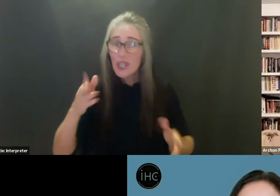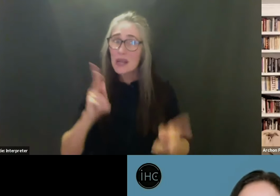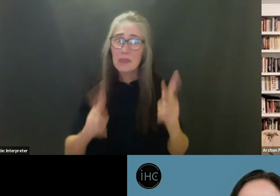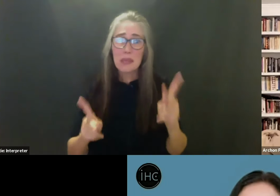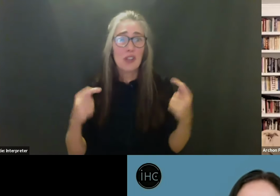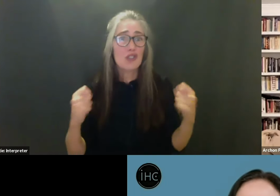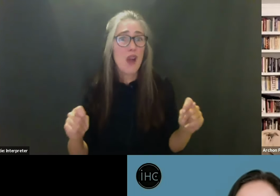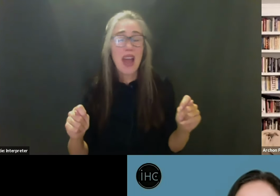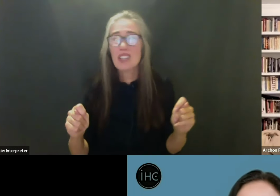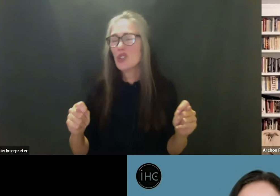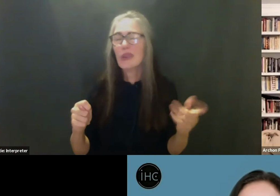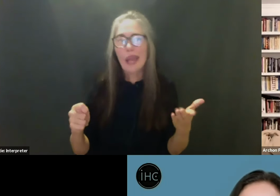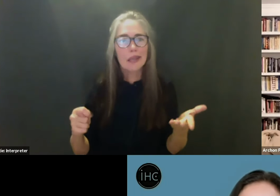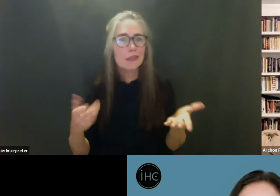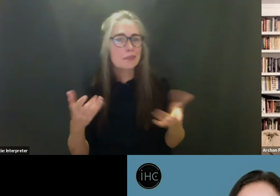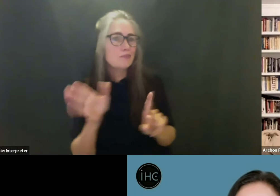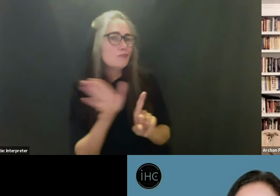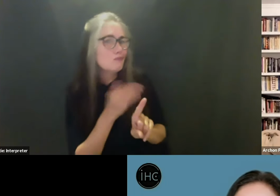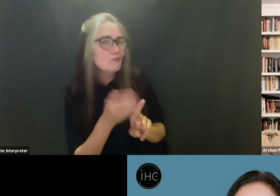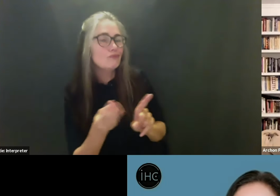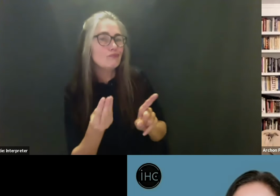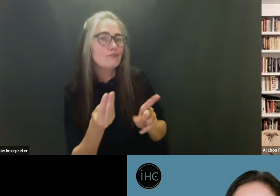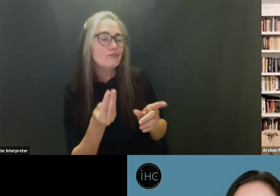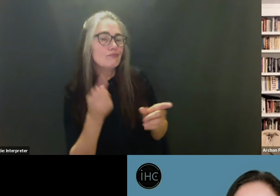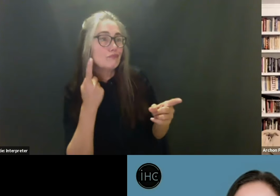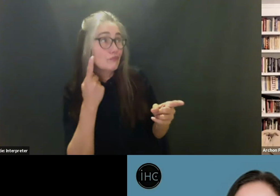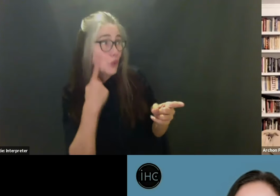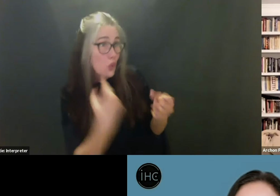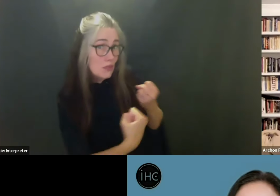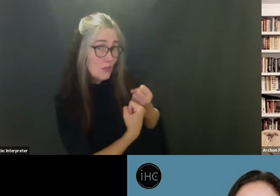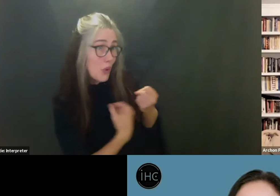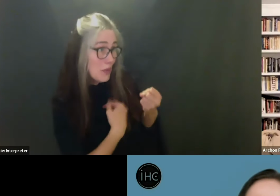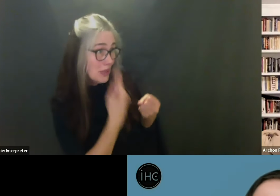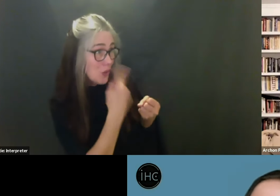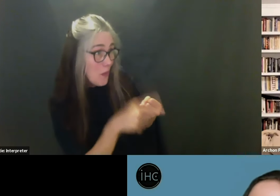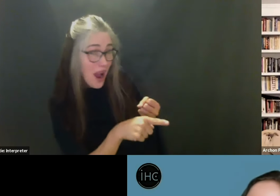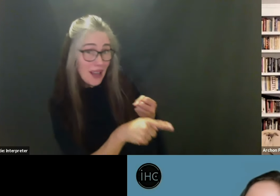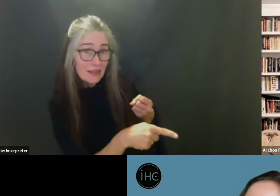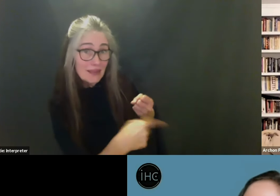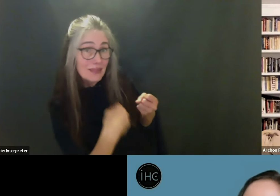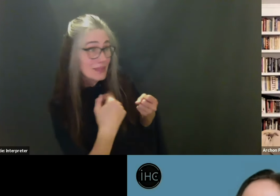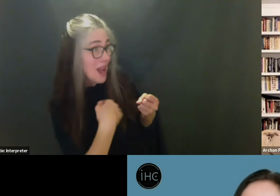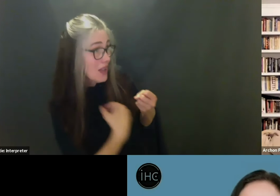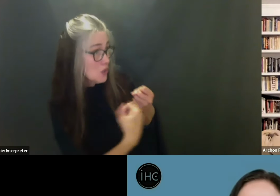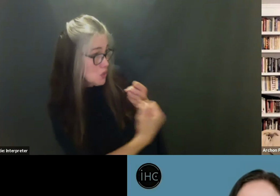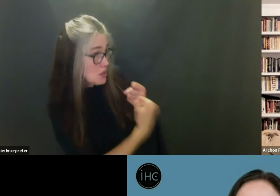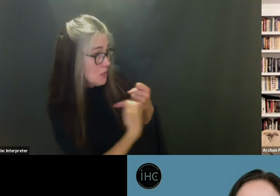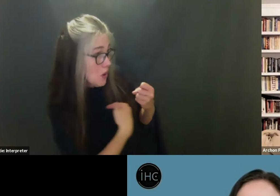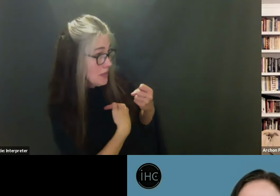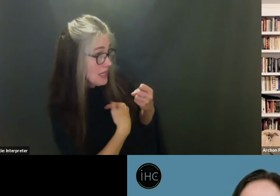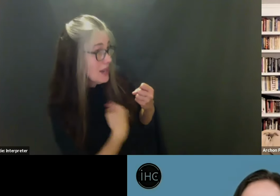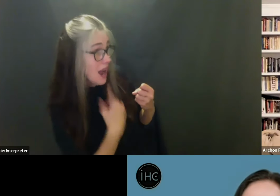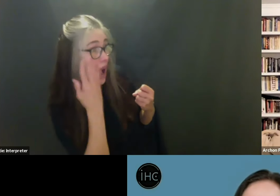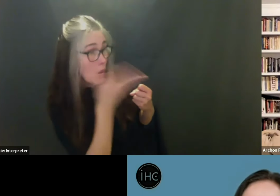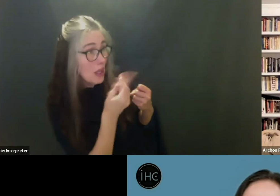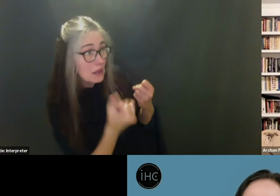So, for instance, I think you might see parts of the far right and parts of the far left being in favor of a more generous social